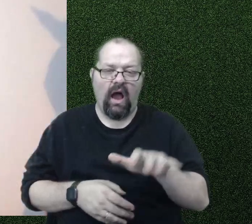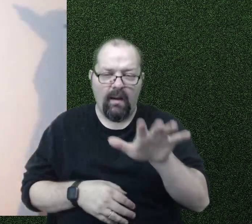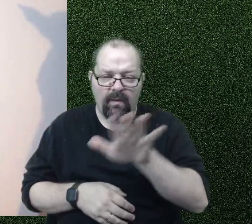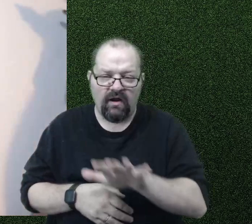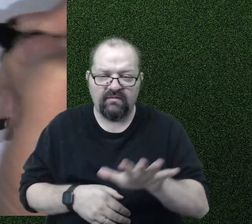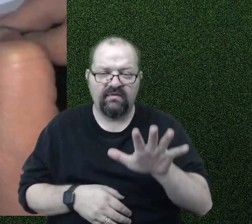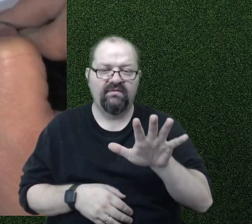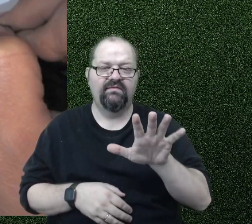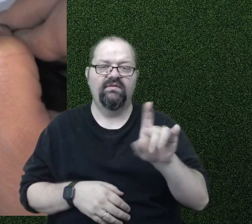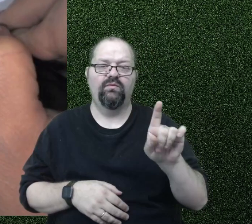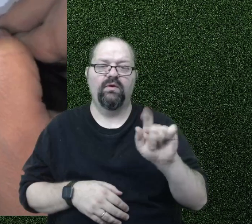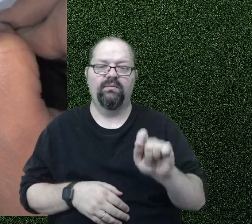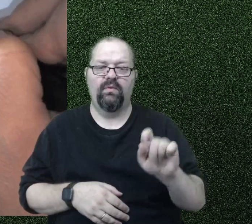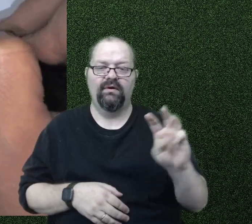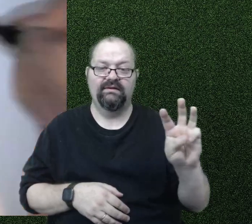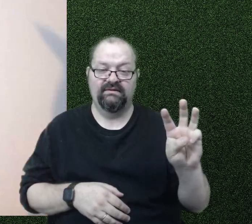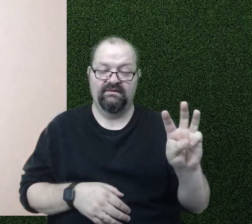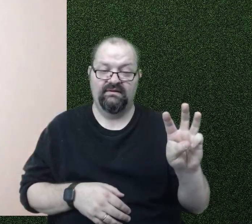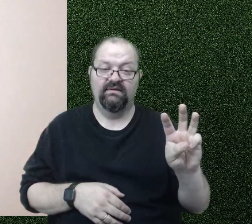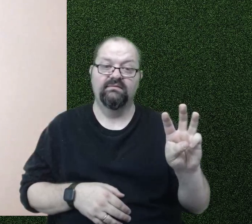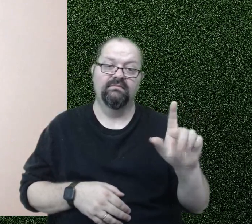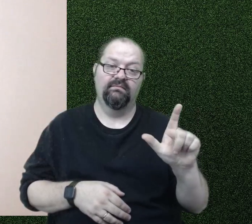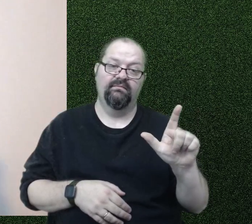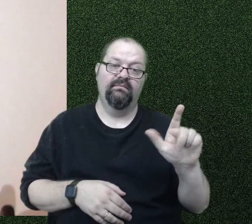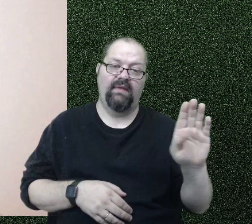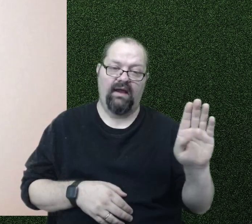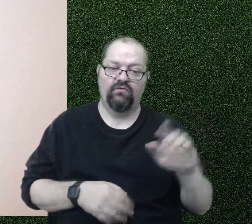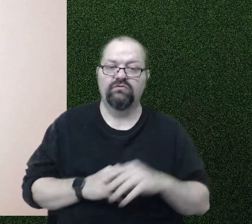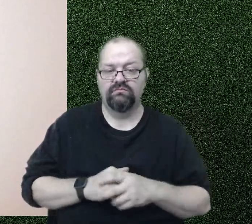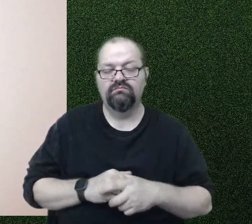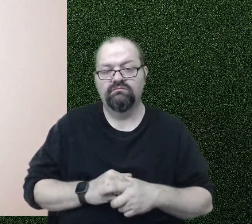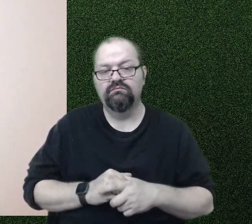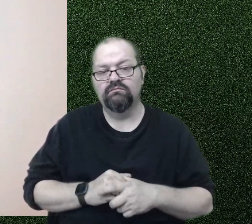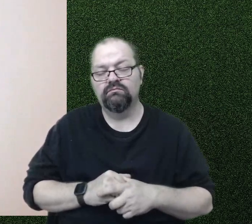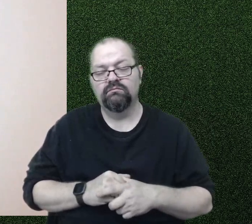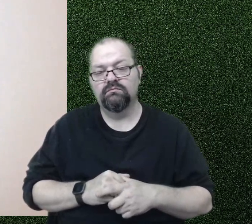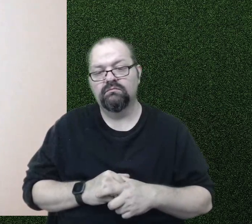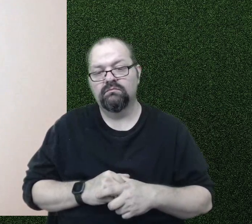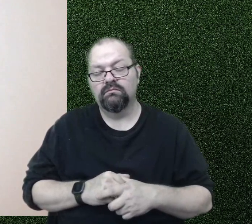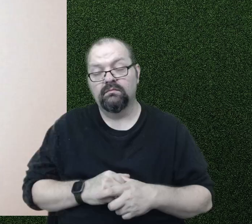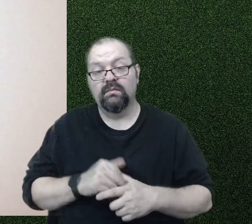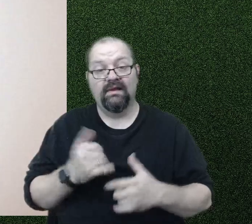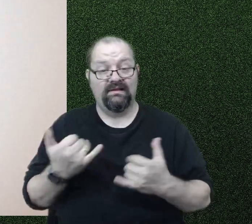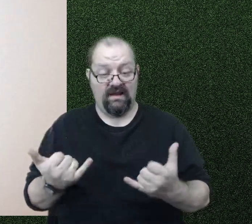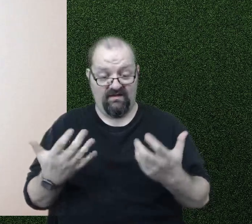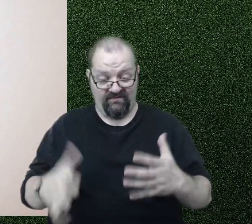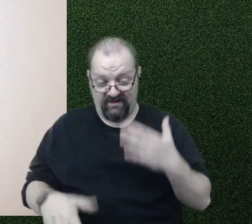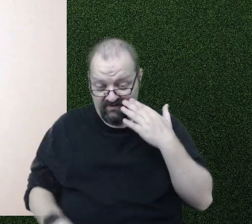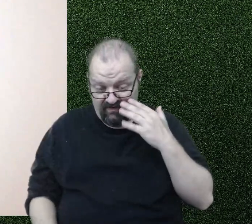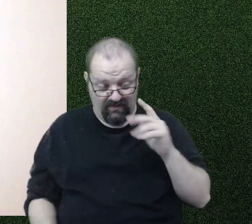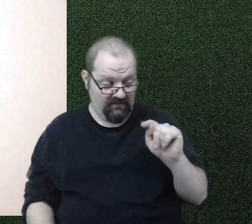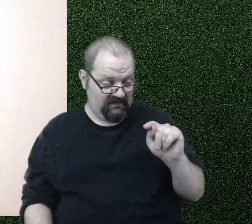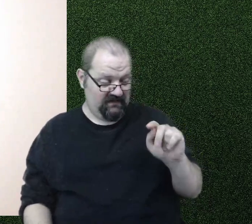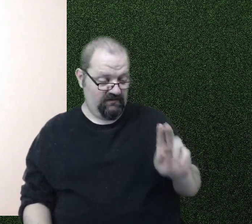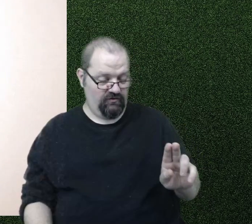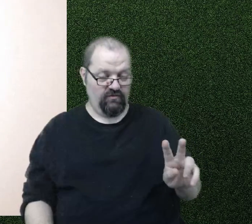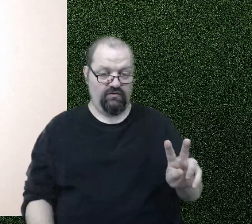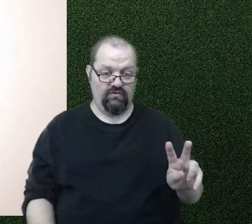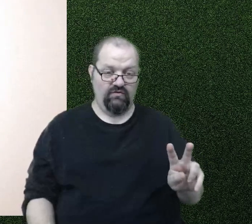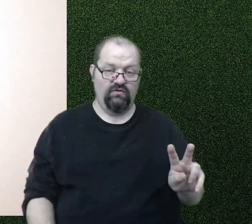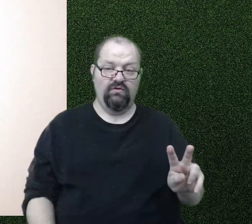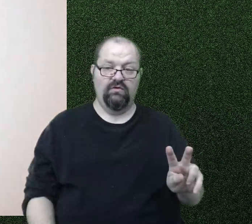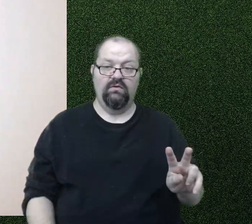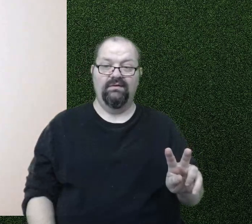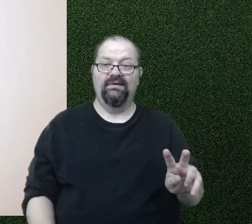51.6. The weight was in pounds, so we're going to have pounds there. Now that I know T2, I can use the fact that T1